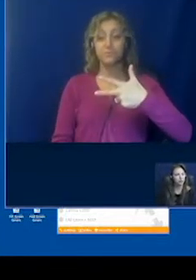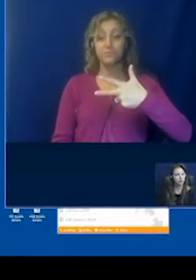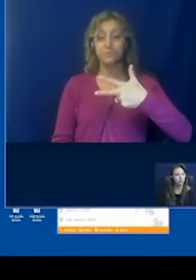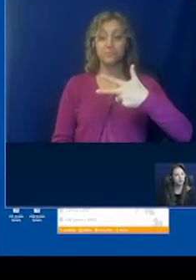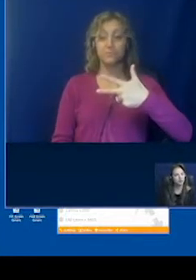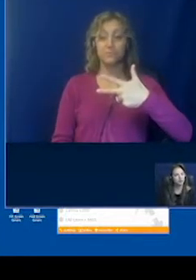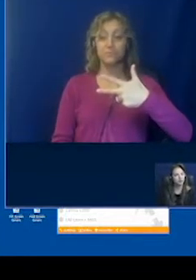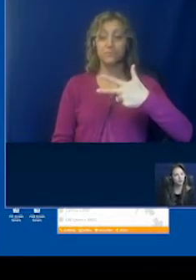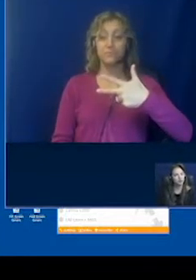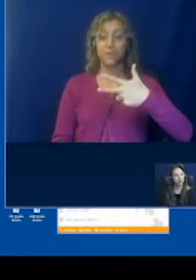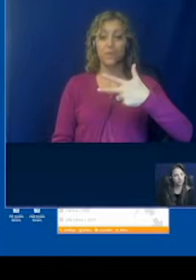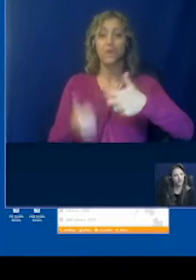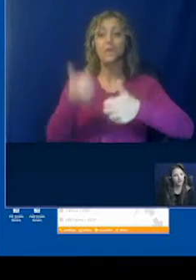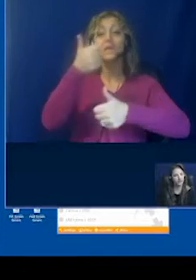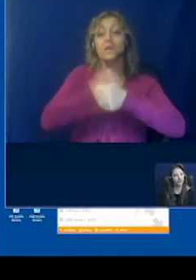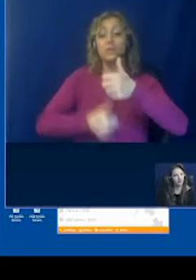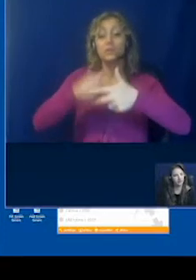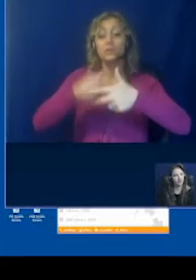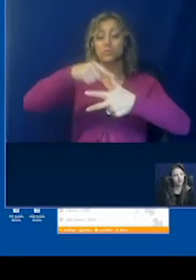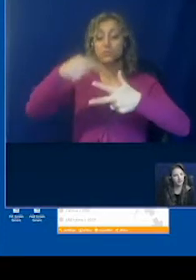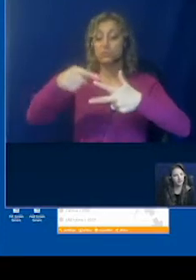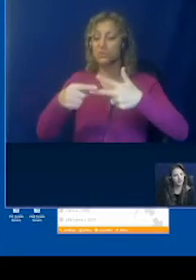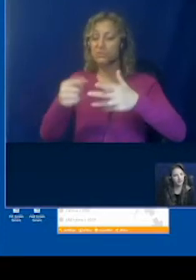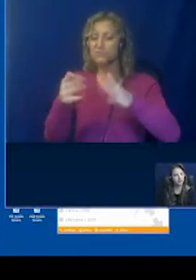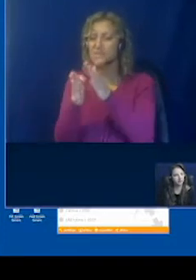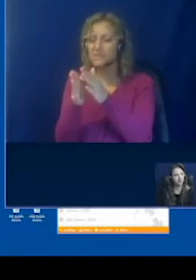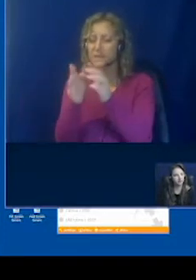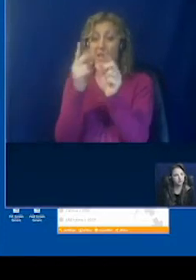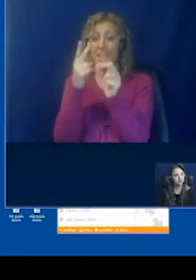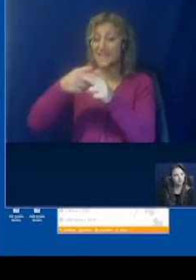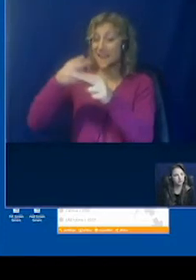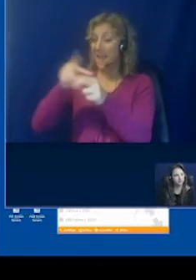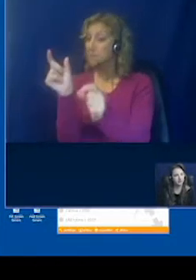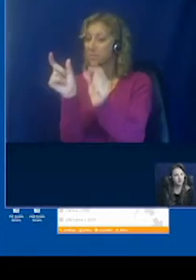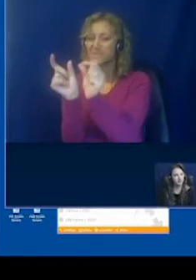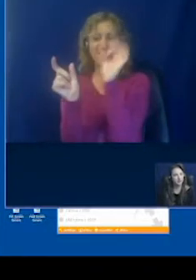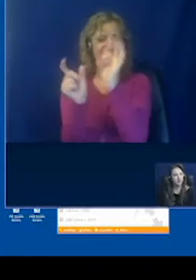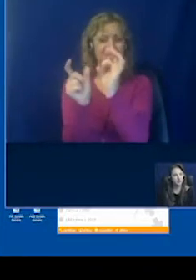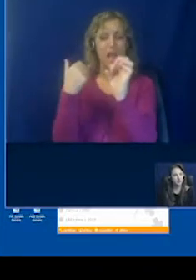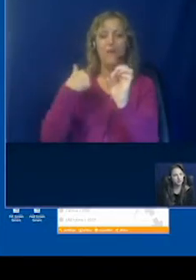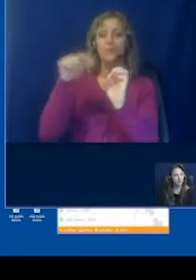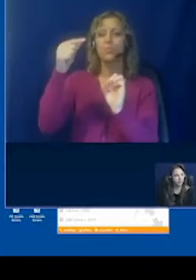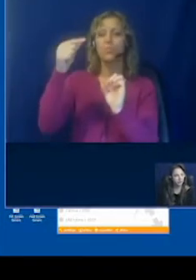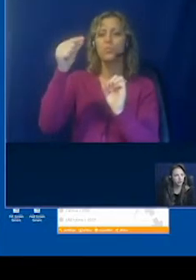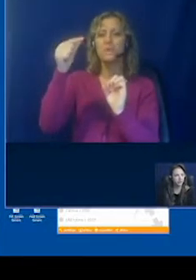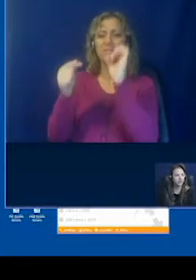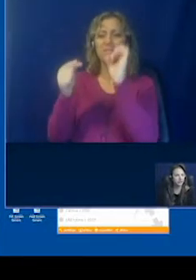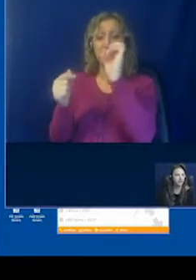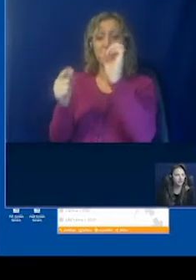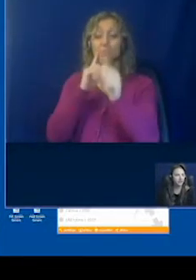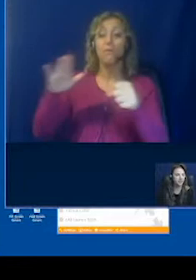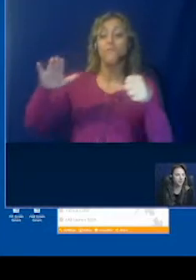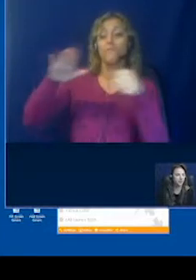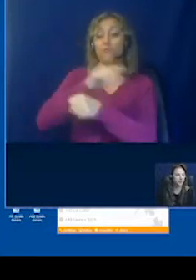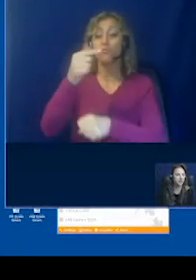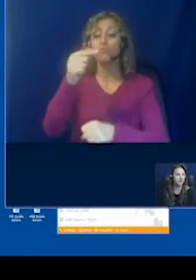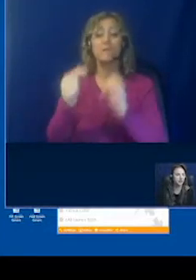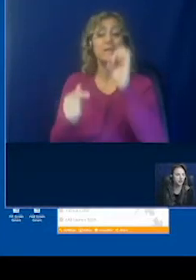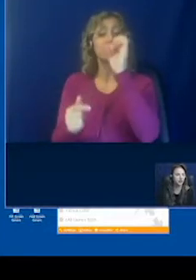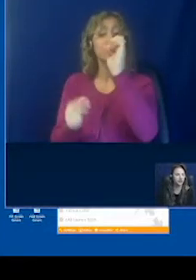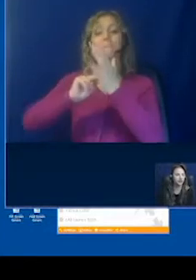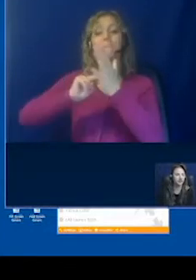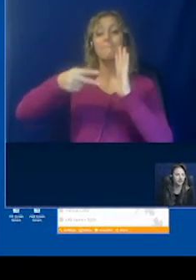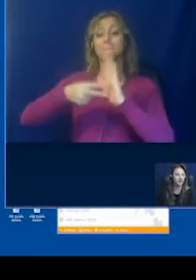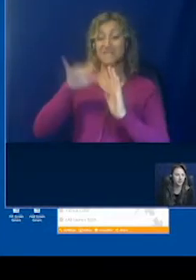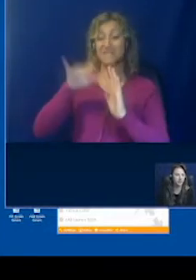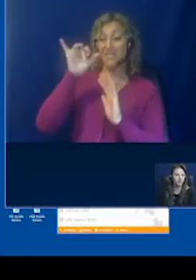Each one next to it has a green symbol. The solid circle indicates that the person is